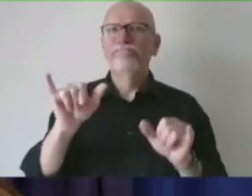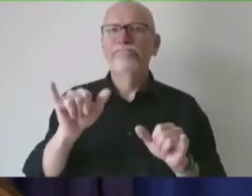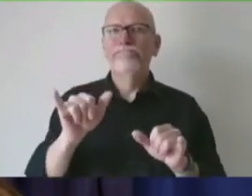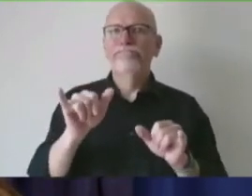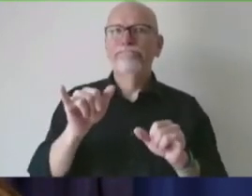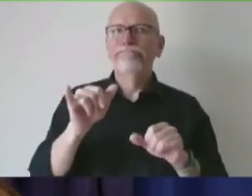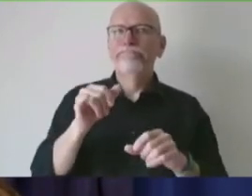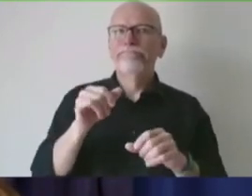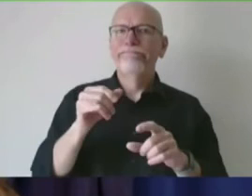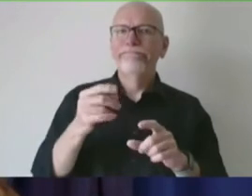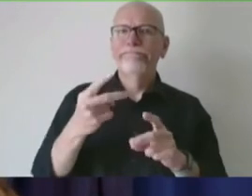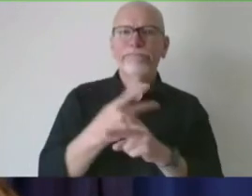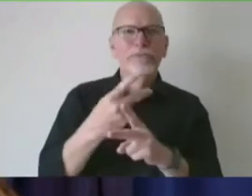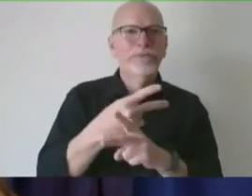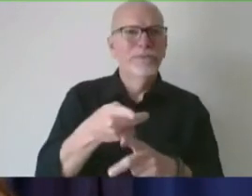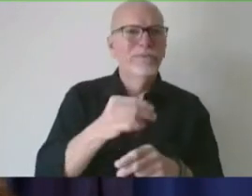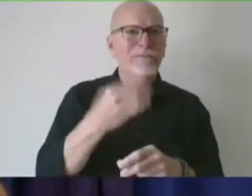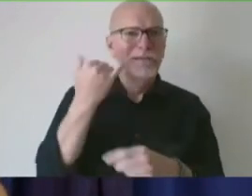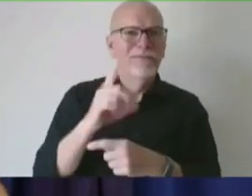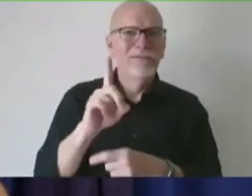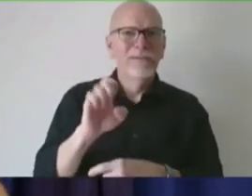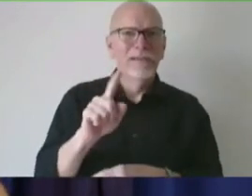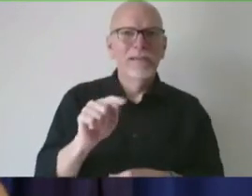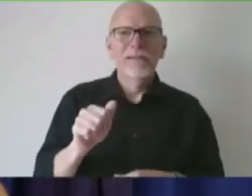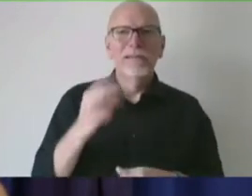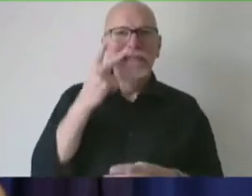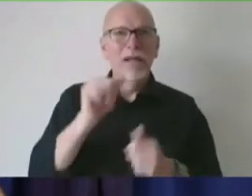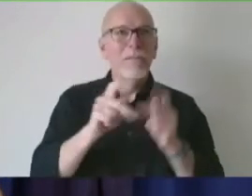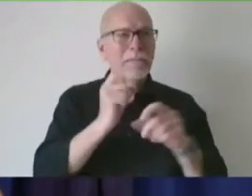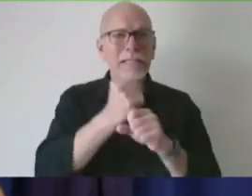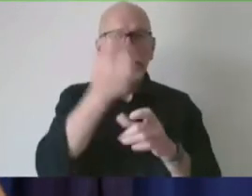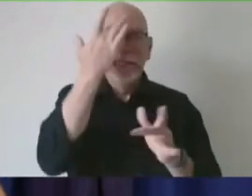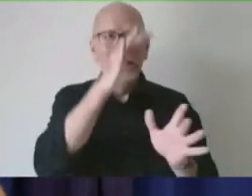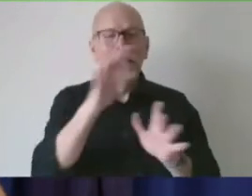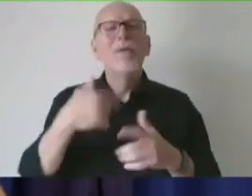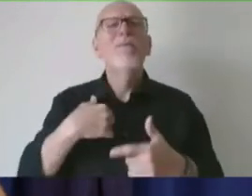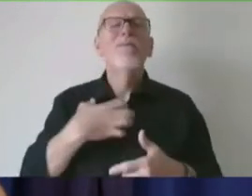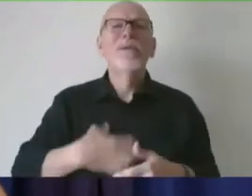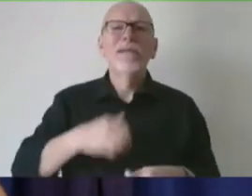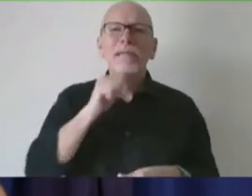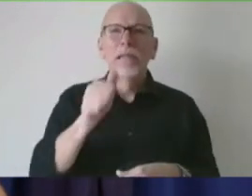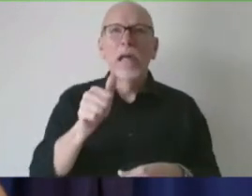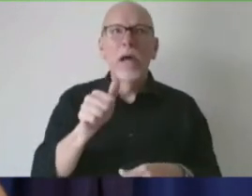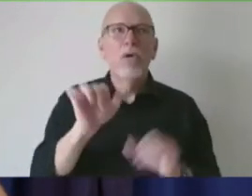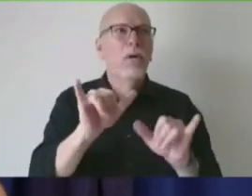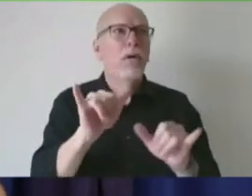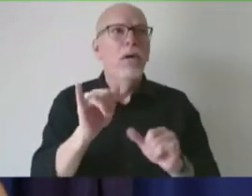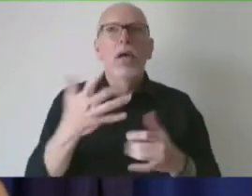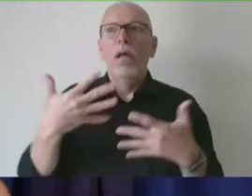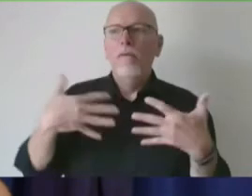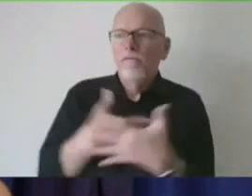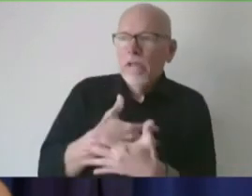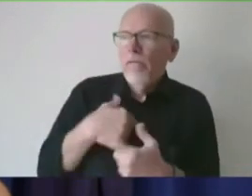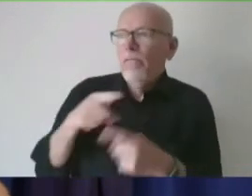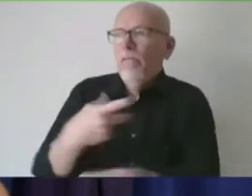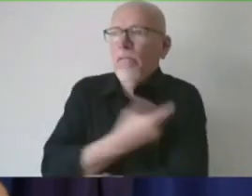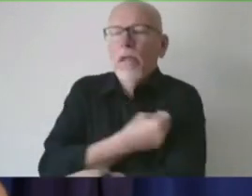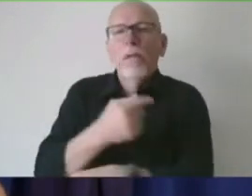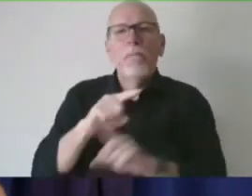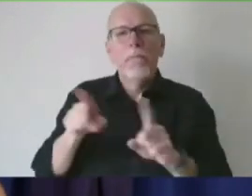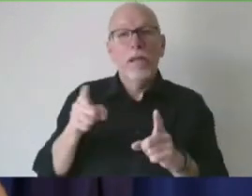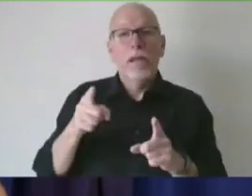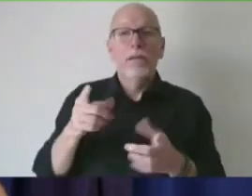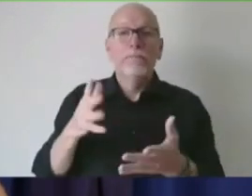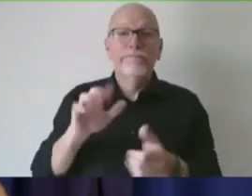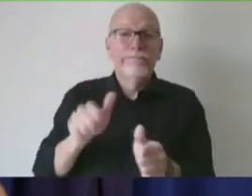infected, and unfortunately seeing others get sick. And we wish it really didn't come to that, but we do believe that is a big motivation behind